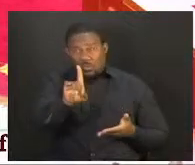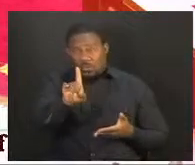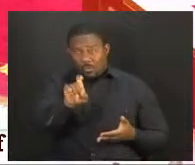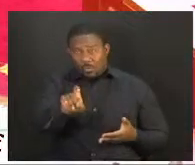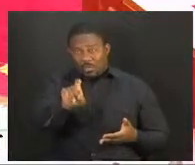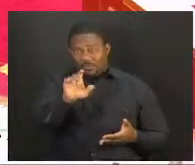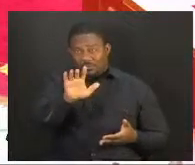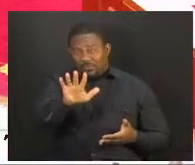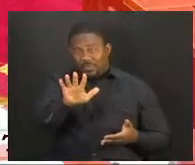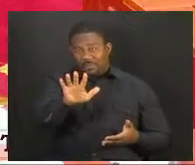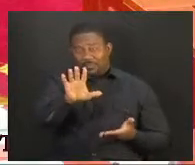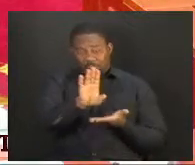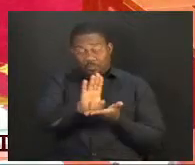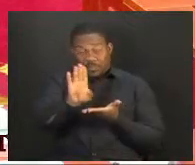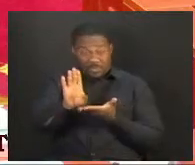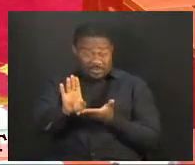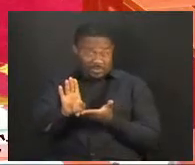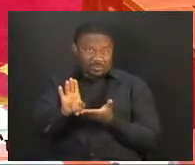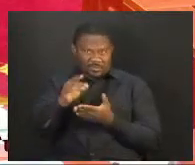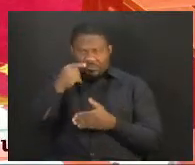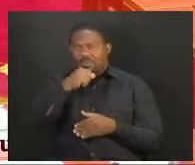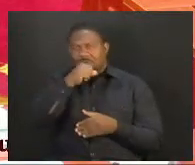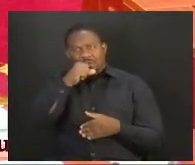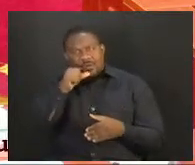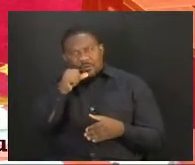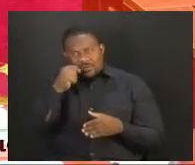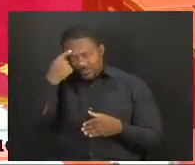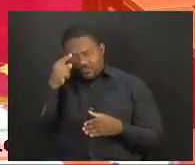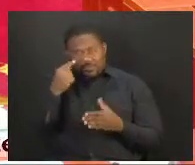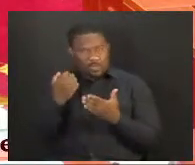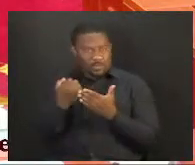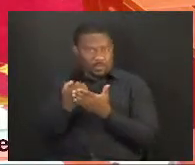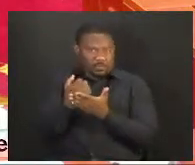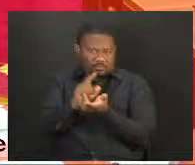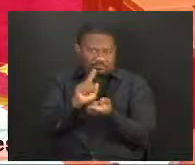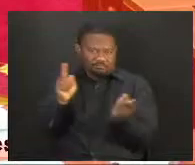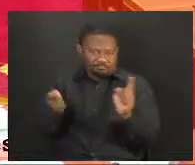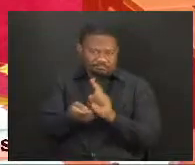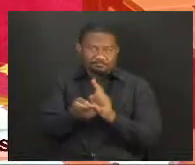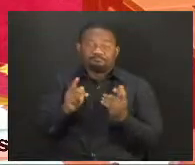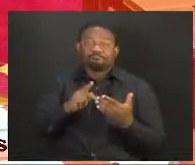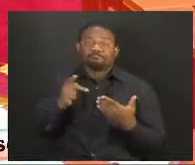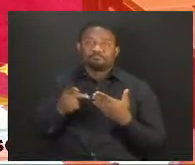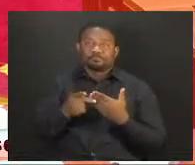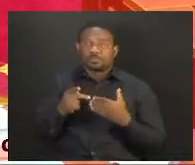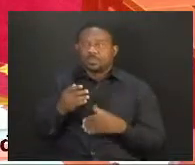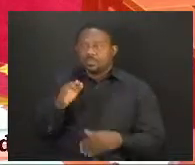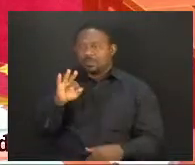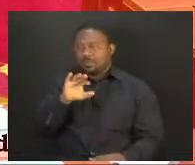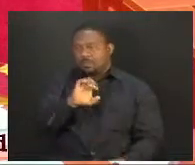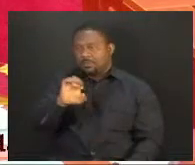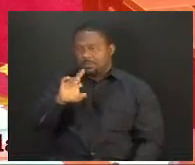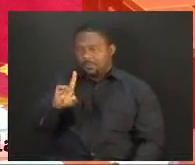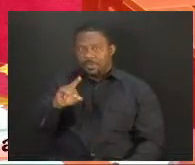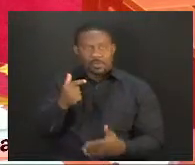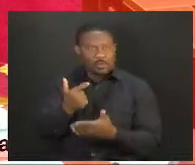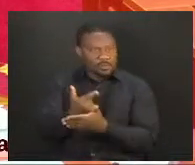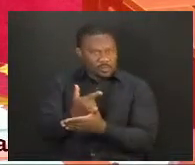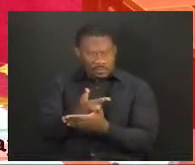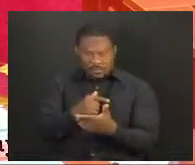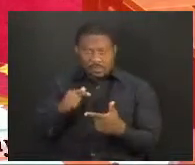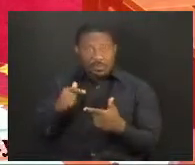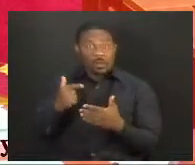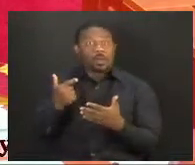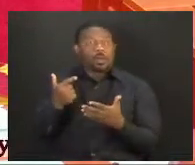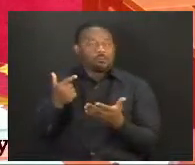1.5 billion Ghana cedis for Agriculture for Economic Transformational Program, of which Feed Ghana, Ghana Grains Development